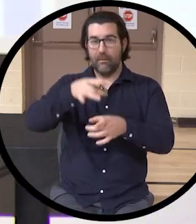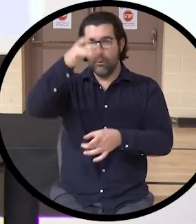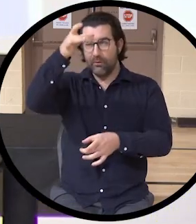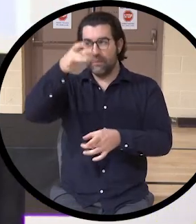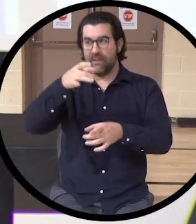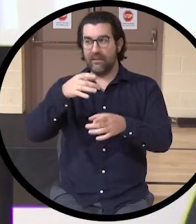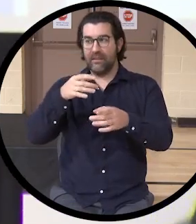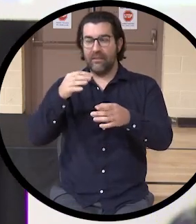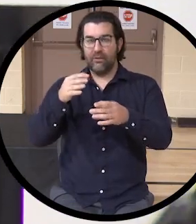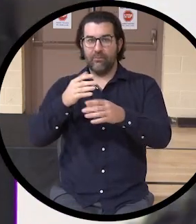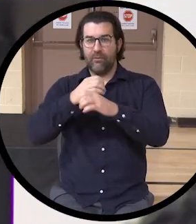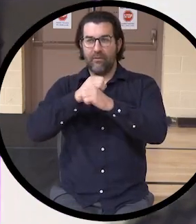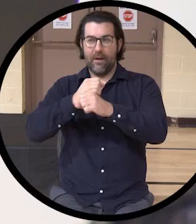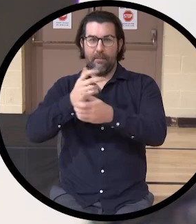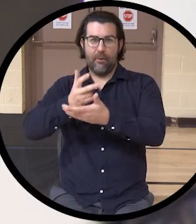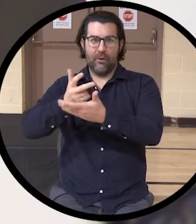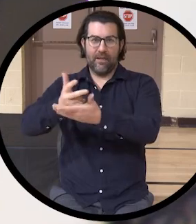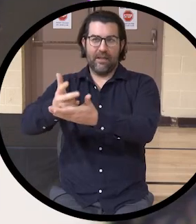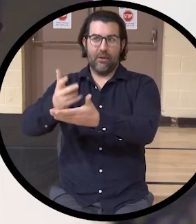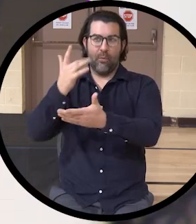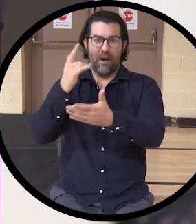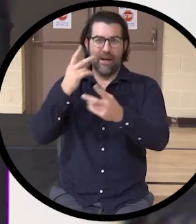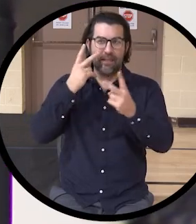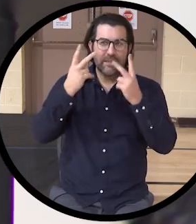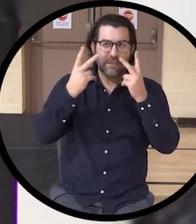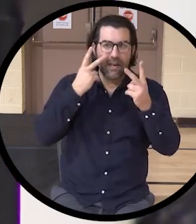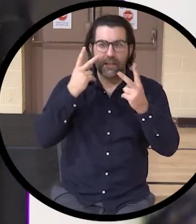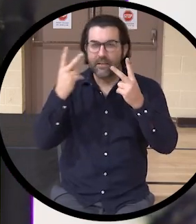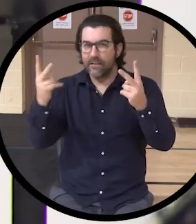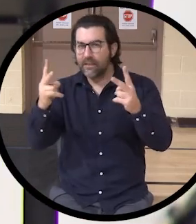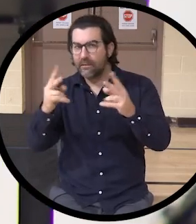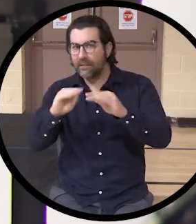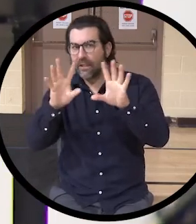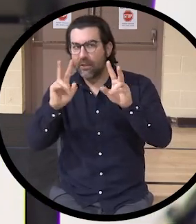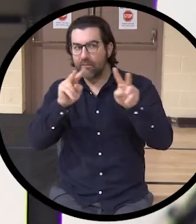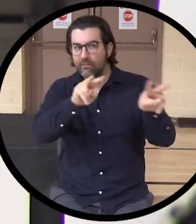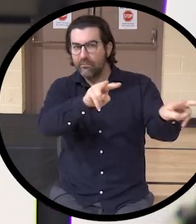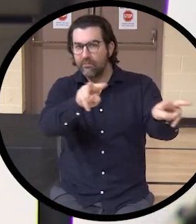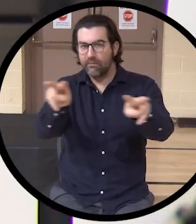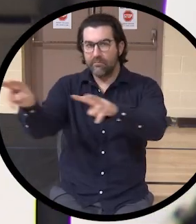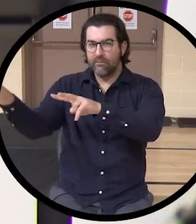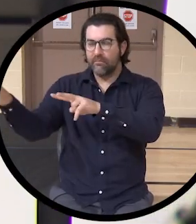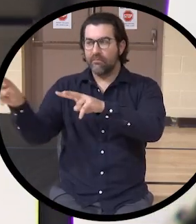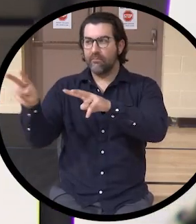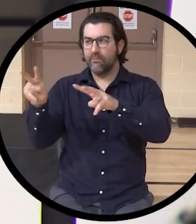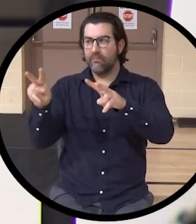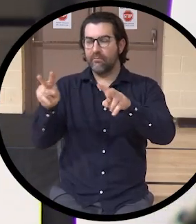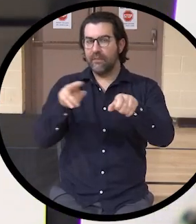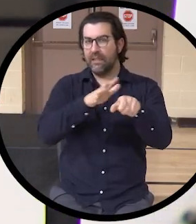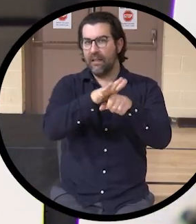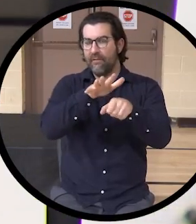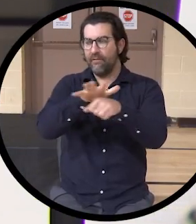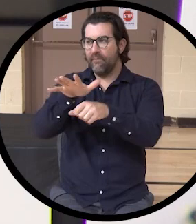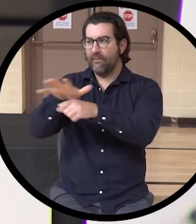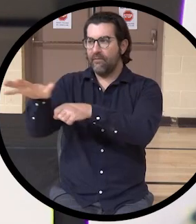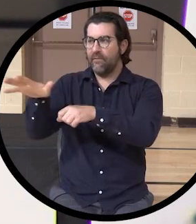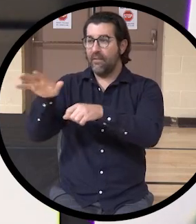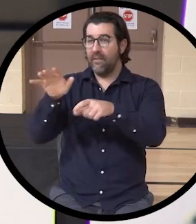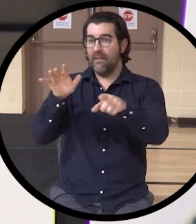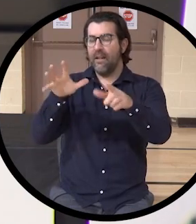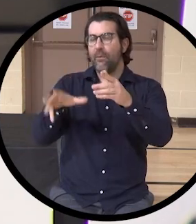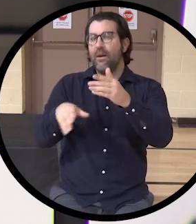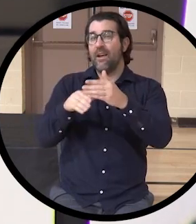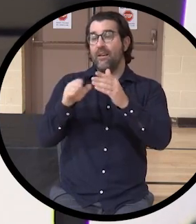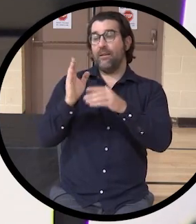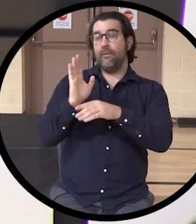too close to the intersection so that the sight lines are preserved. I will just add that whenever there is